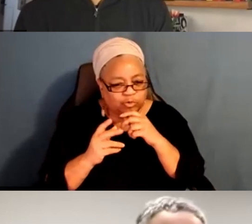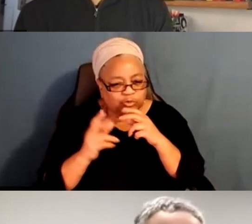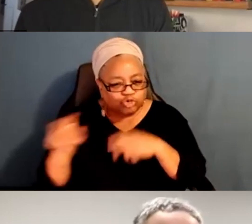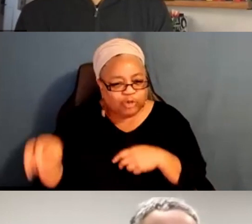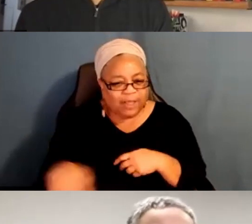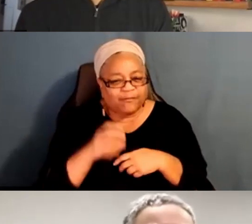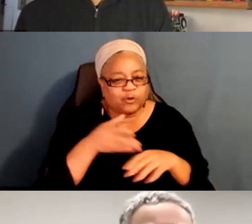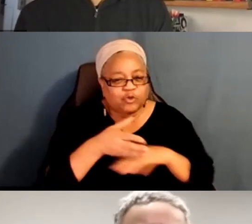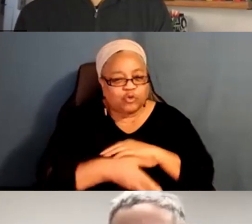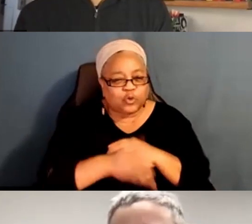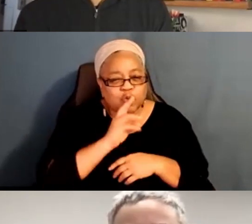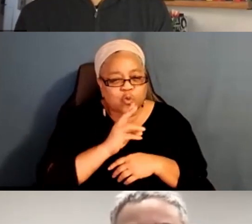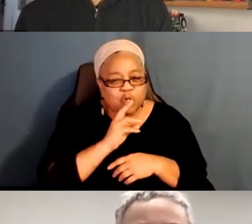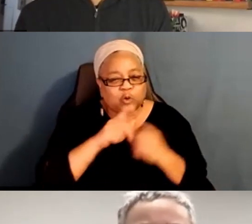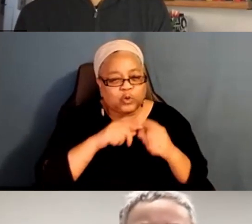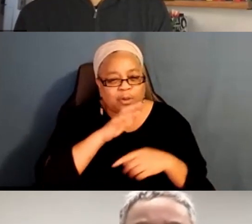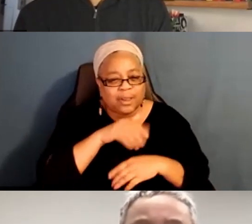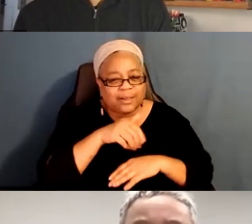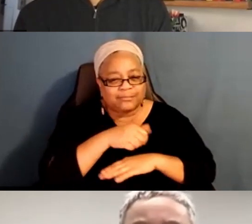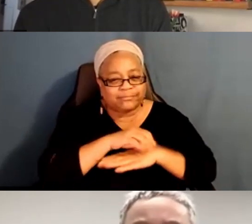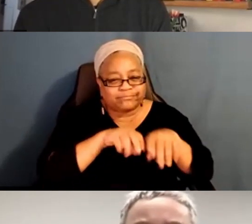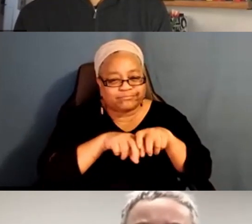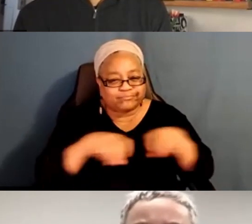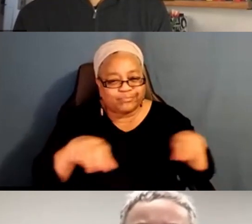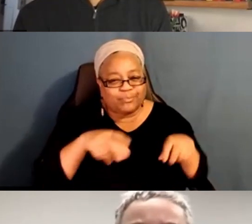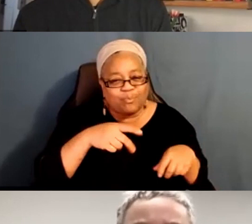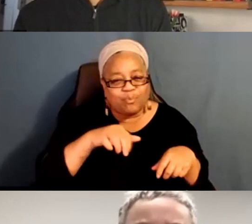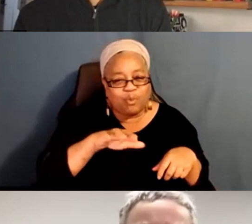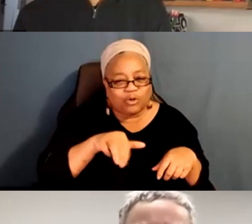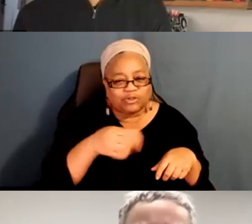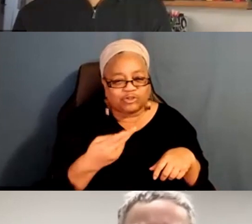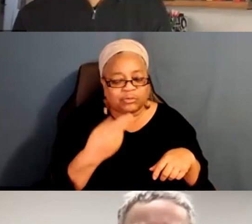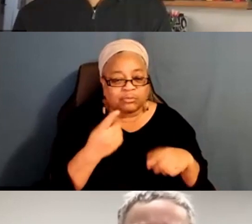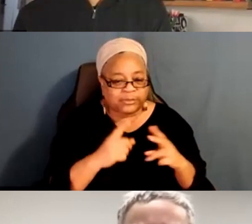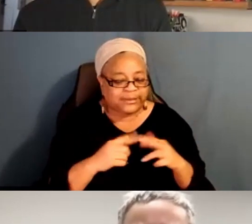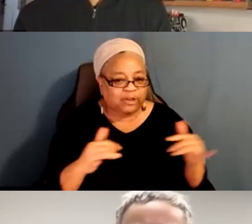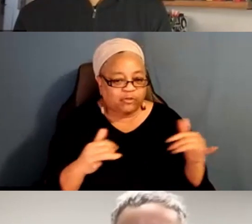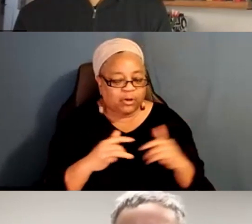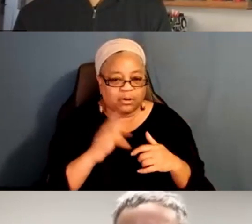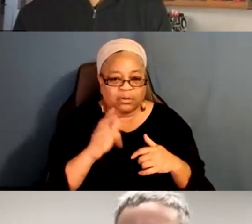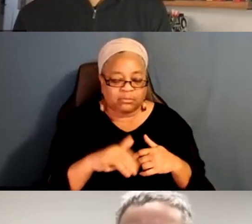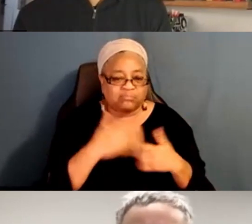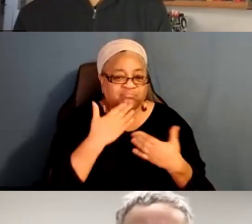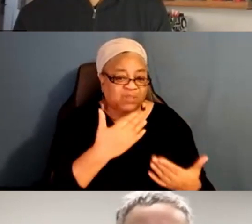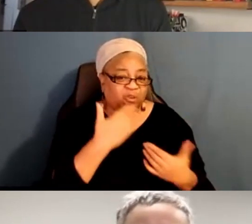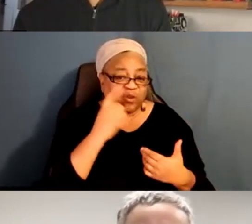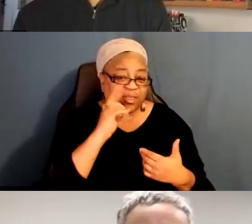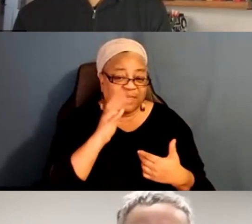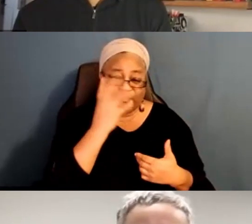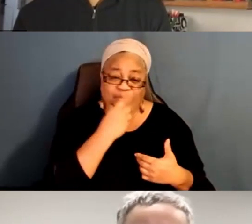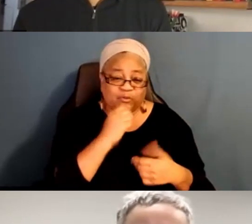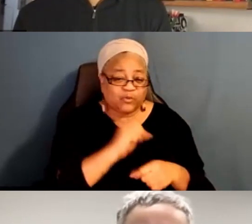up to that porch, etc. And so I want to thank you for the sort of beautiful work of that